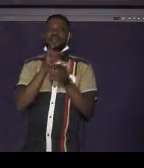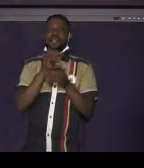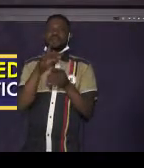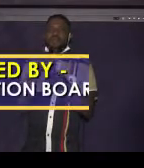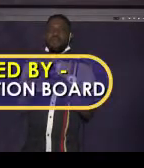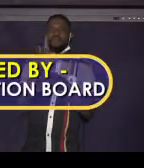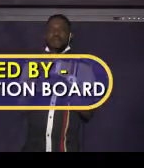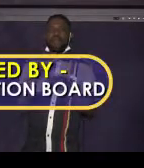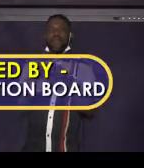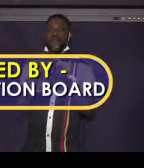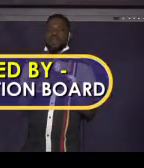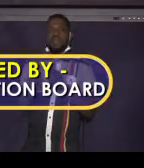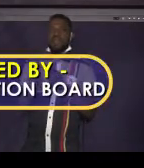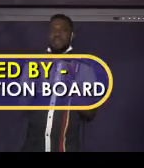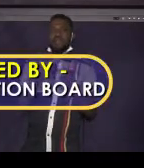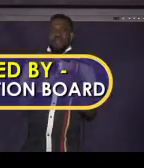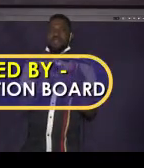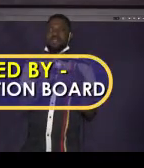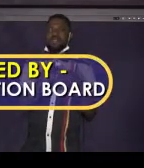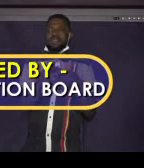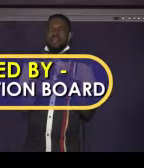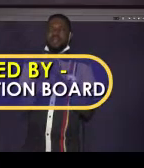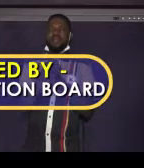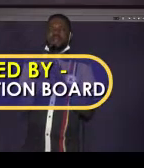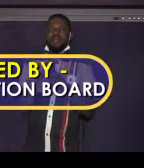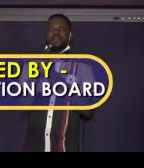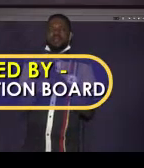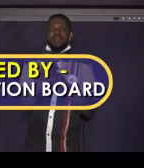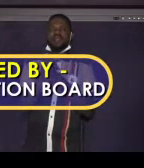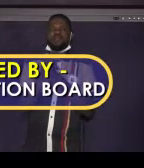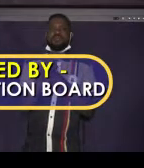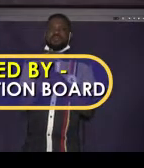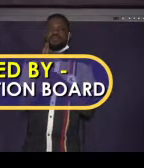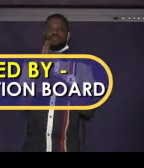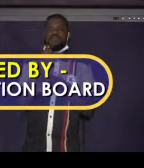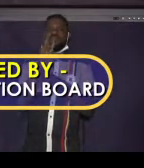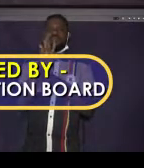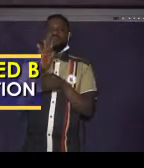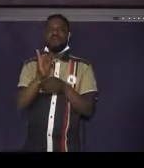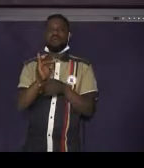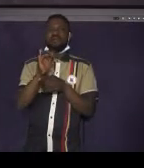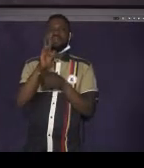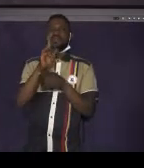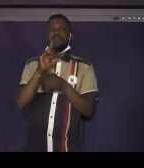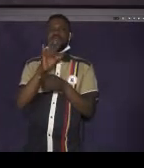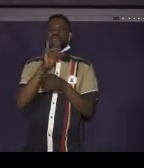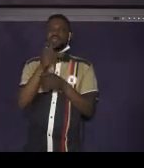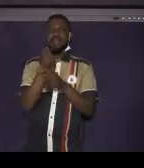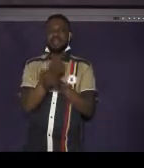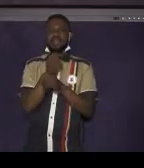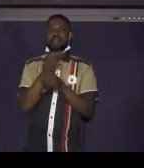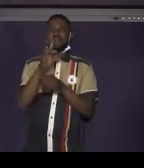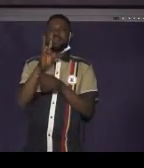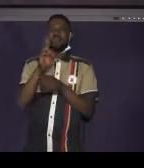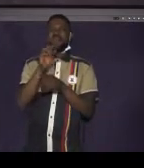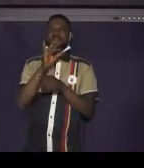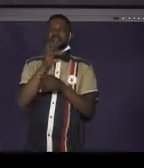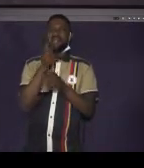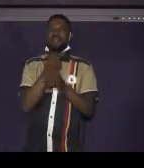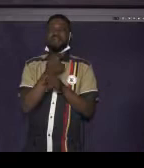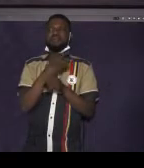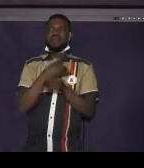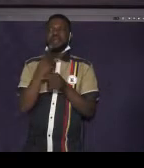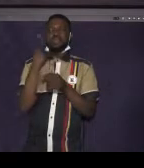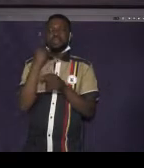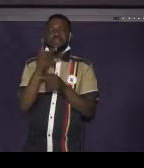located on the left side of the term. So take it from the top. 5y is a term, 3k is a term, 40 is a term, 7n is a term. And